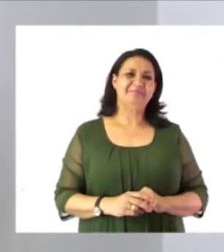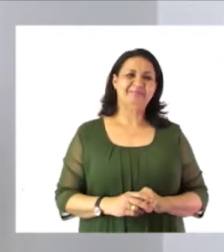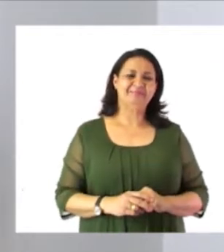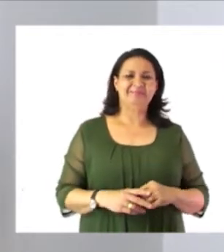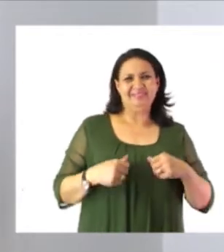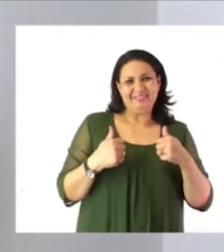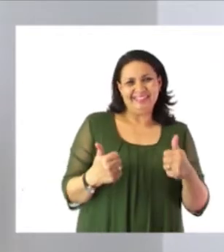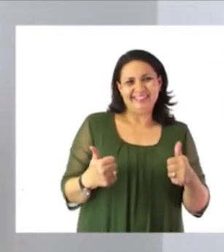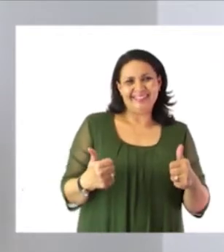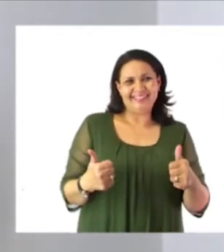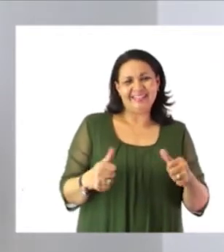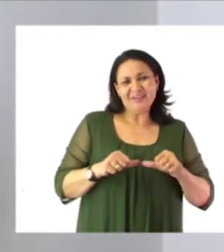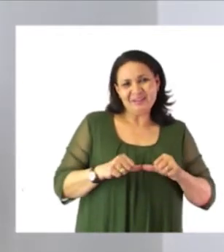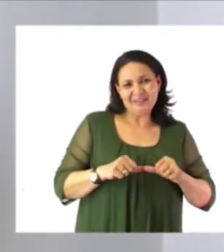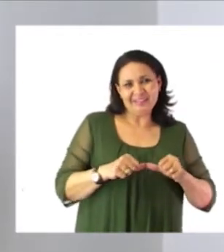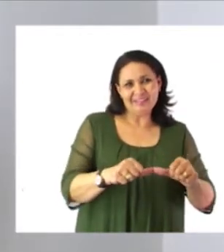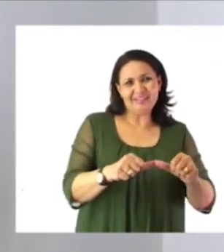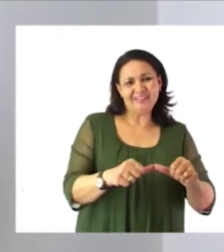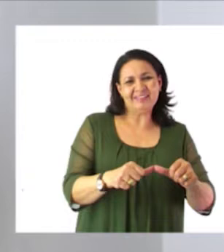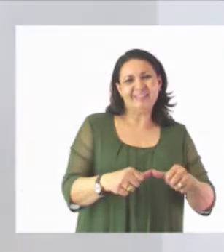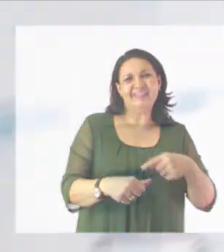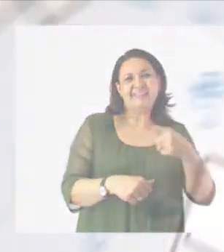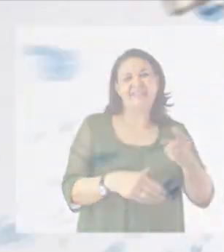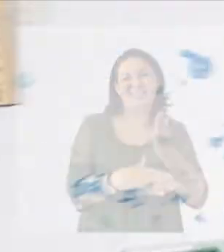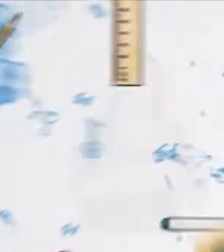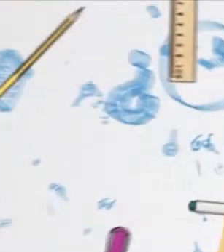Well done. Now we go on to our next lesson.